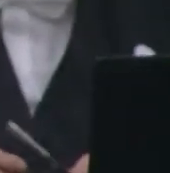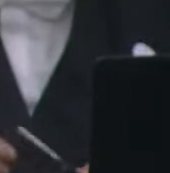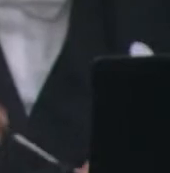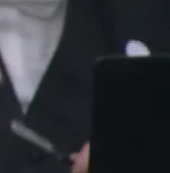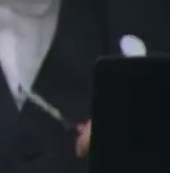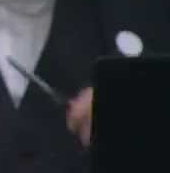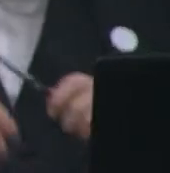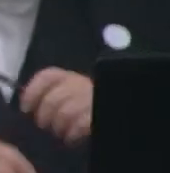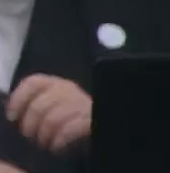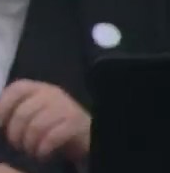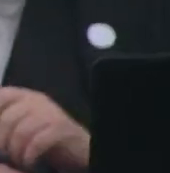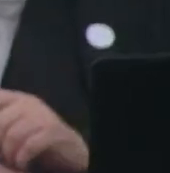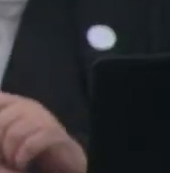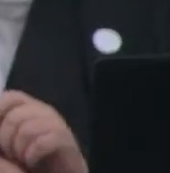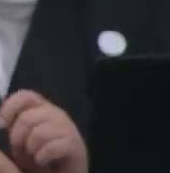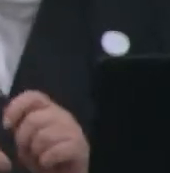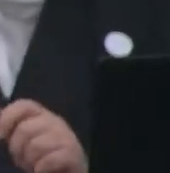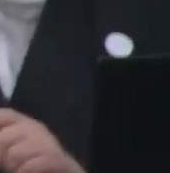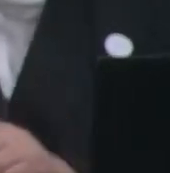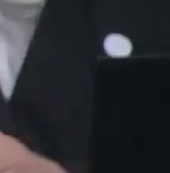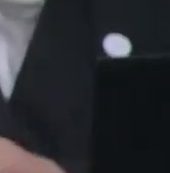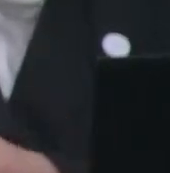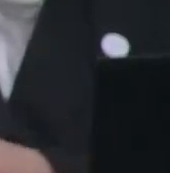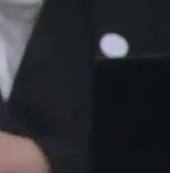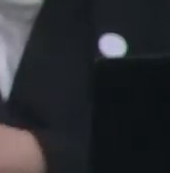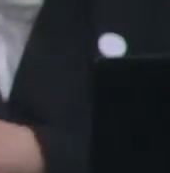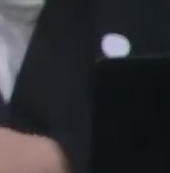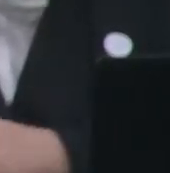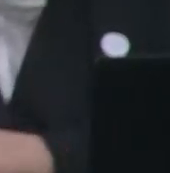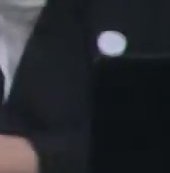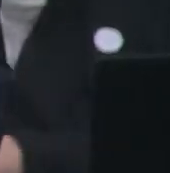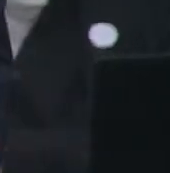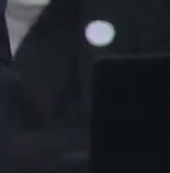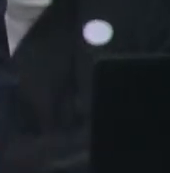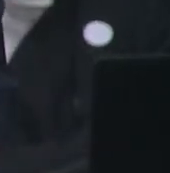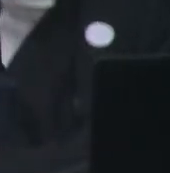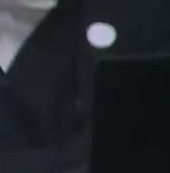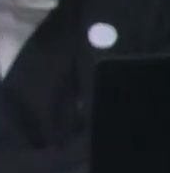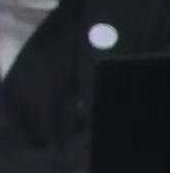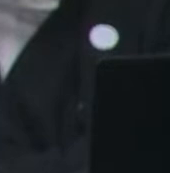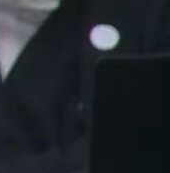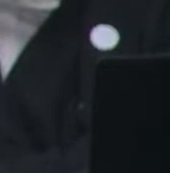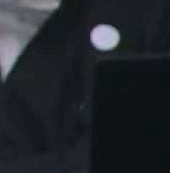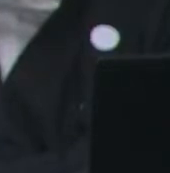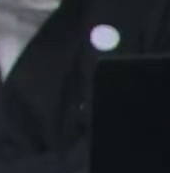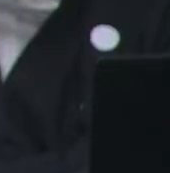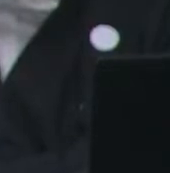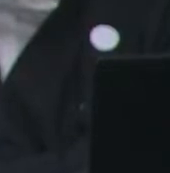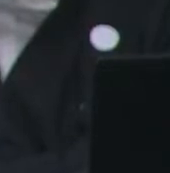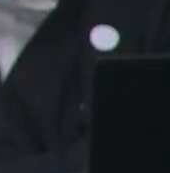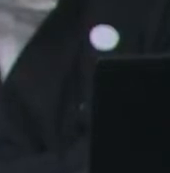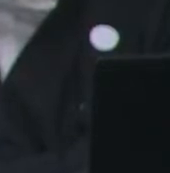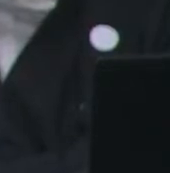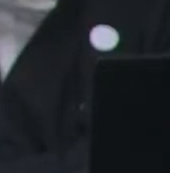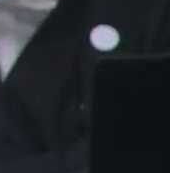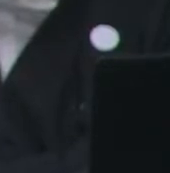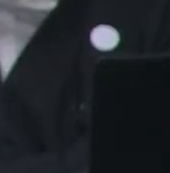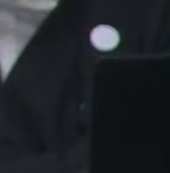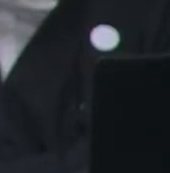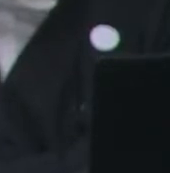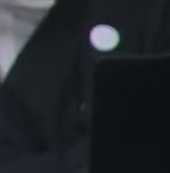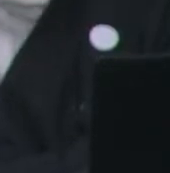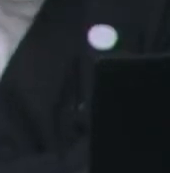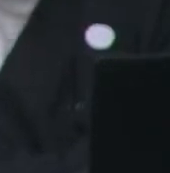whole. I think this is a transformation that is long overdue. It was preceded by a commission that was set